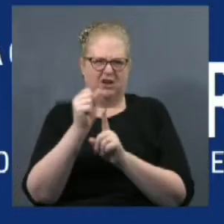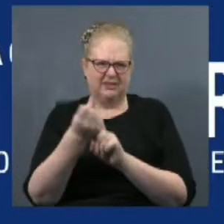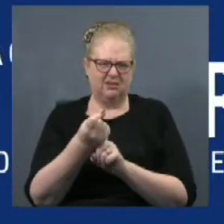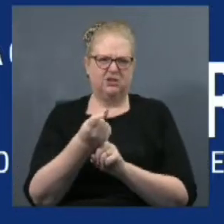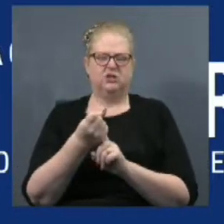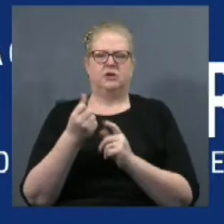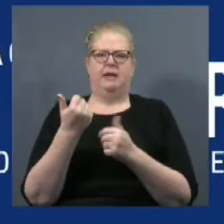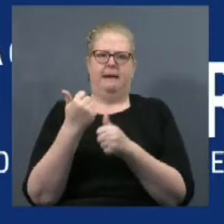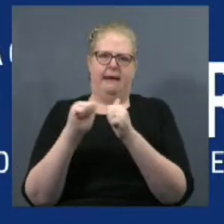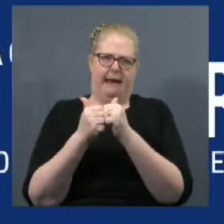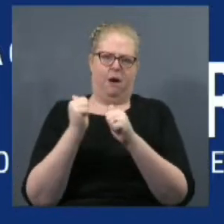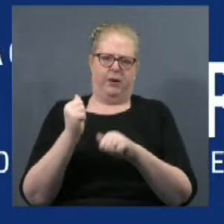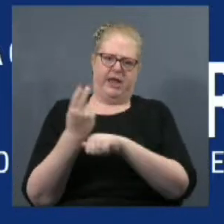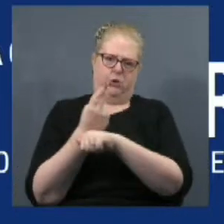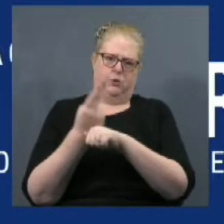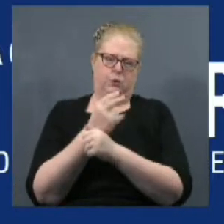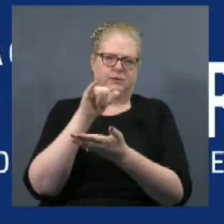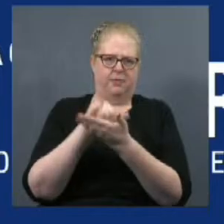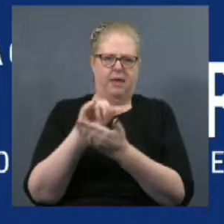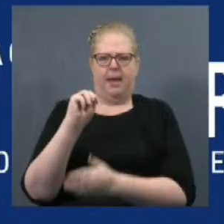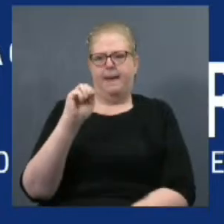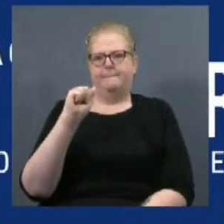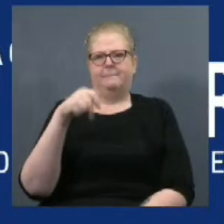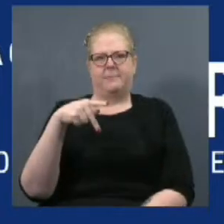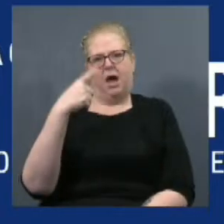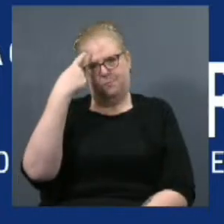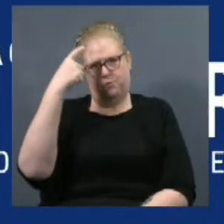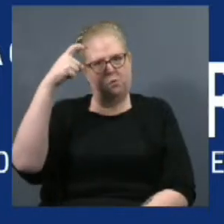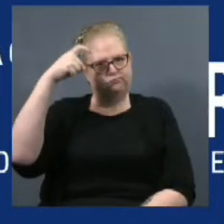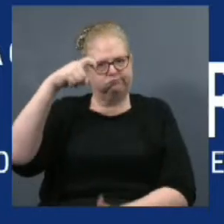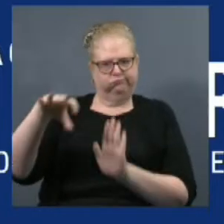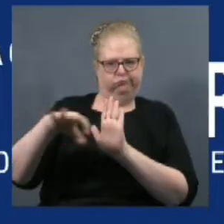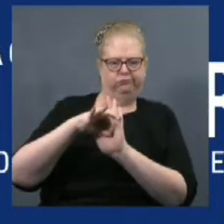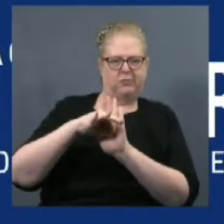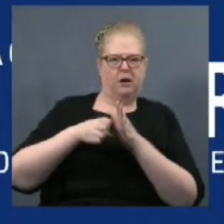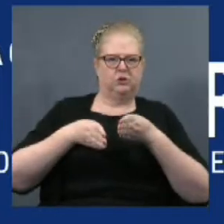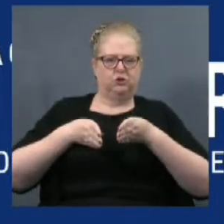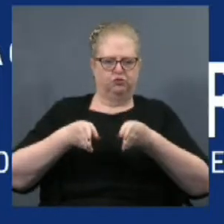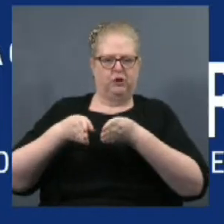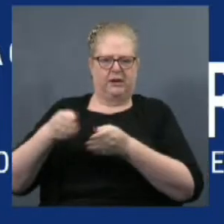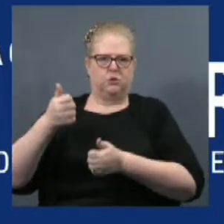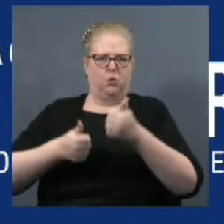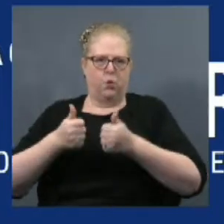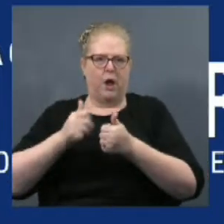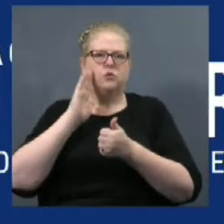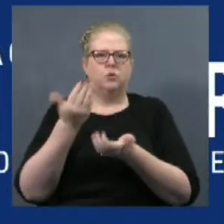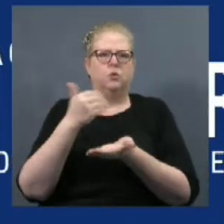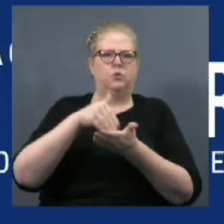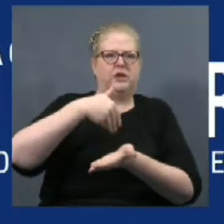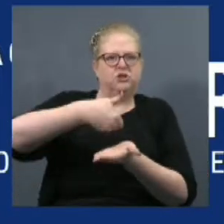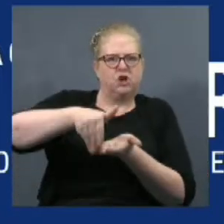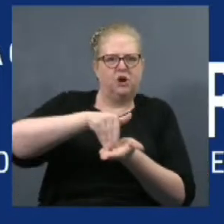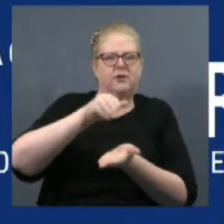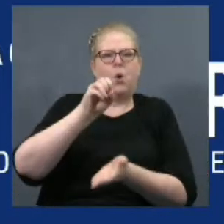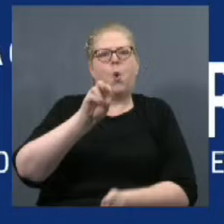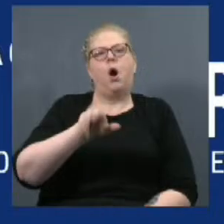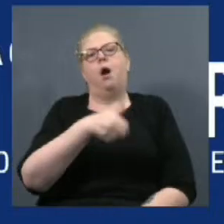it as a tool to select streets for resurfacing and for other projects.